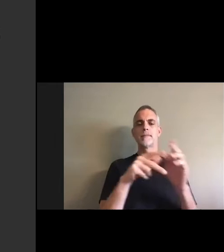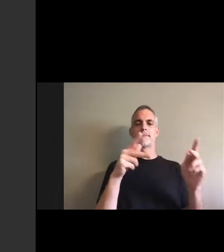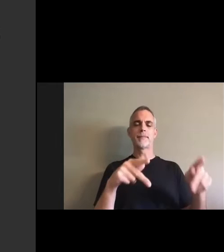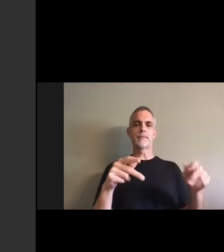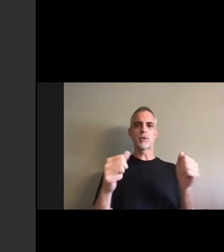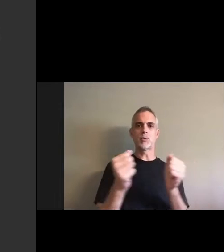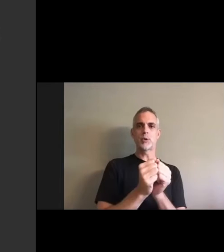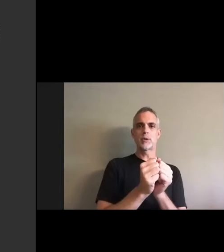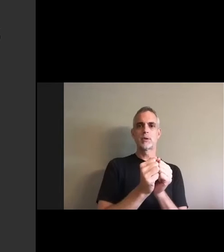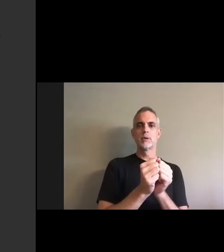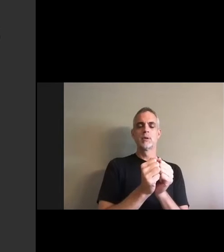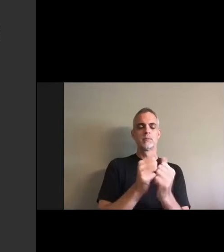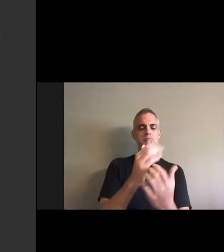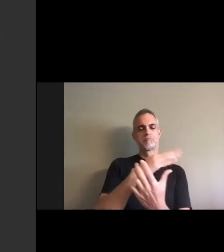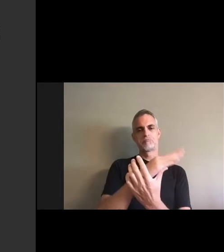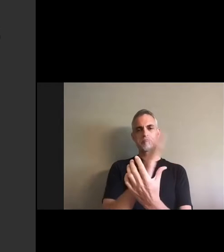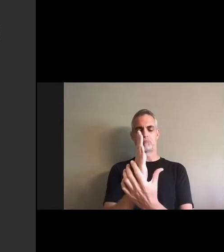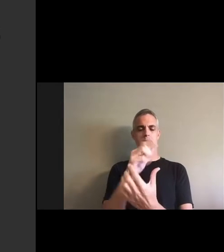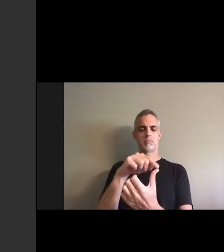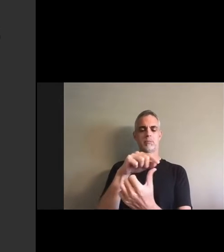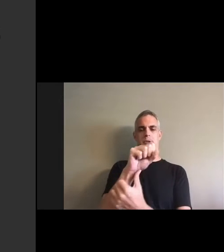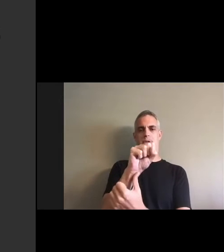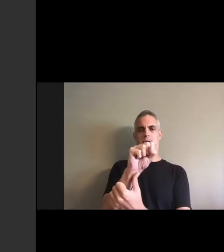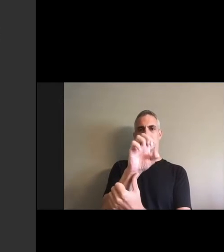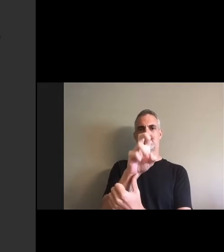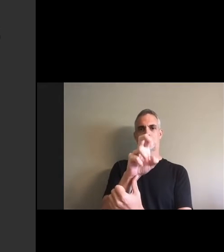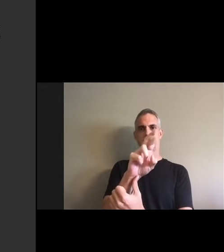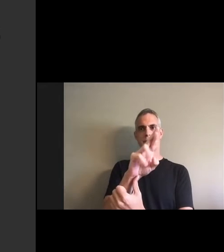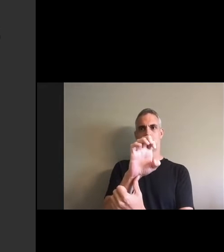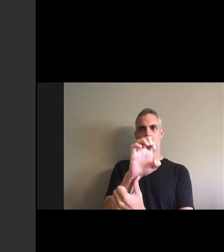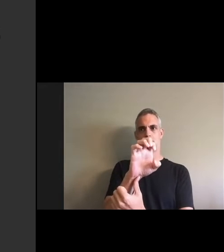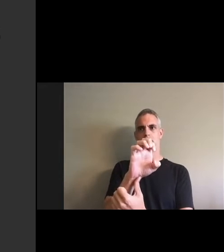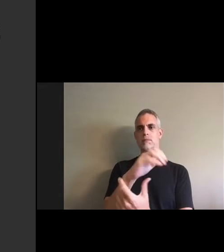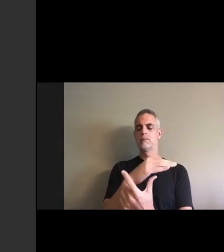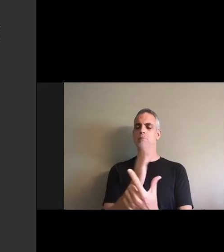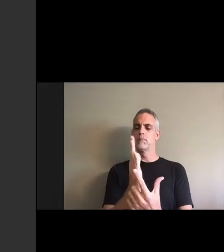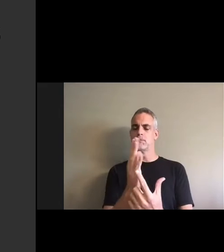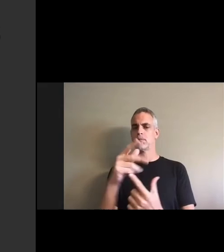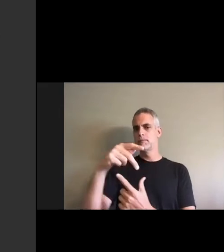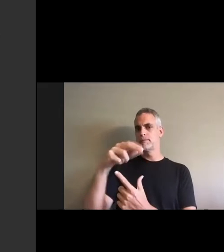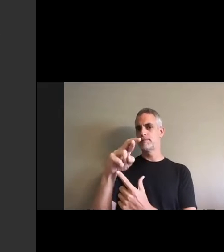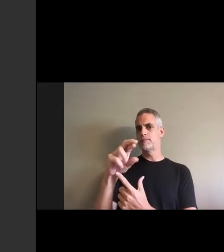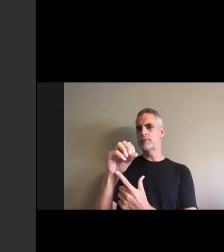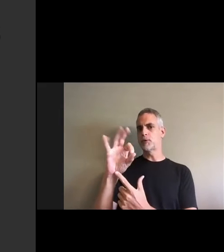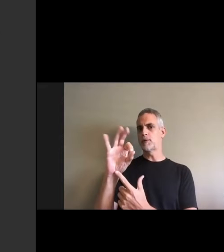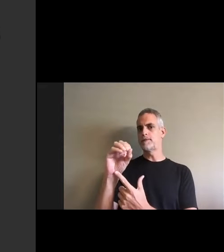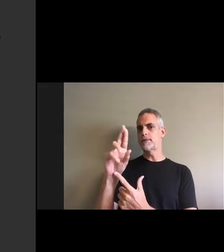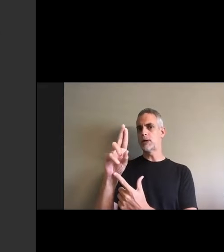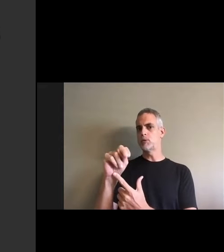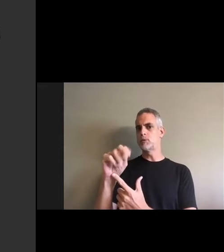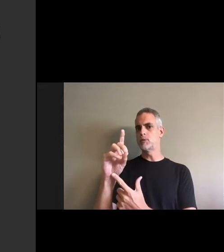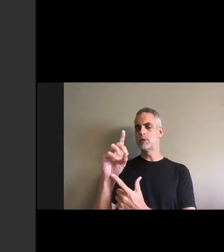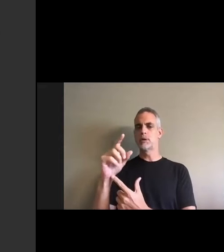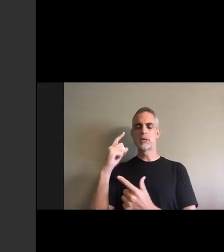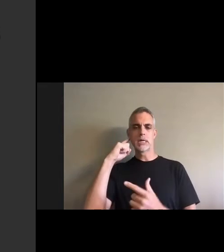using to identify people with a variety of severe all the way to